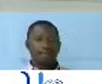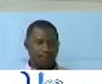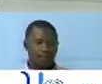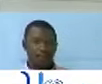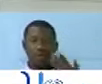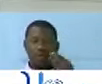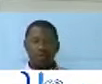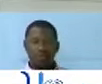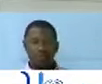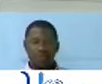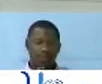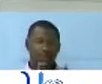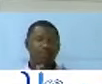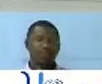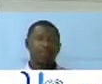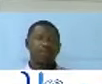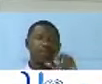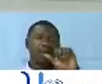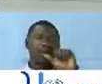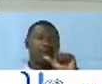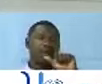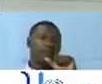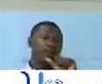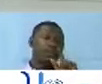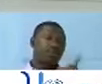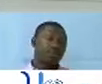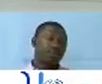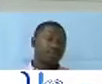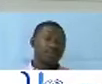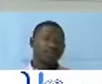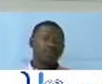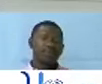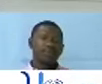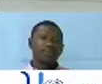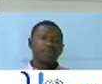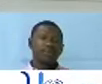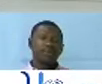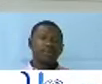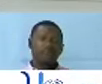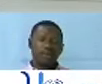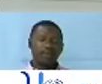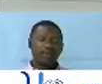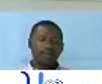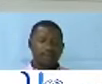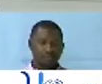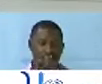Attorney General, I recall she passed a comment that suggested that she knew what we said.